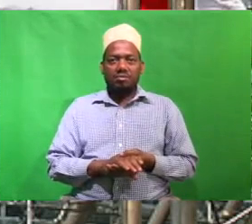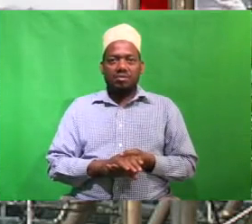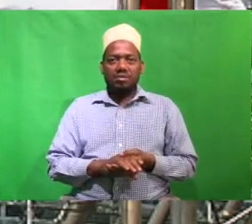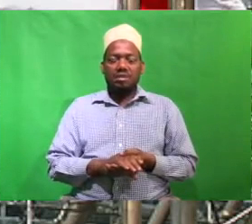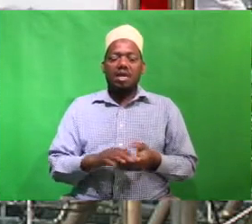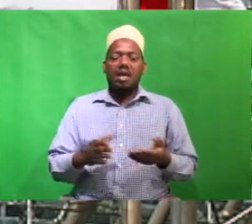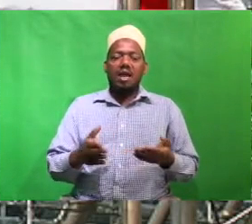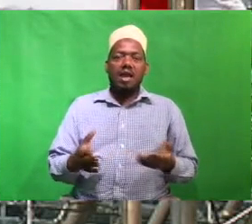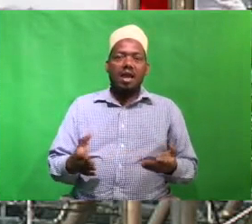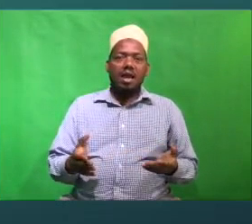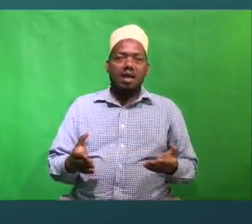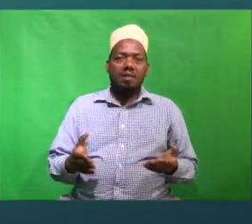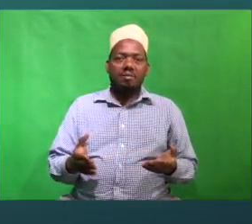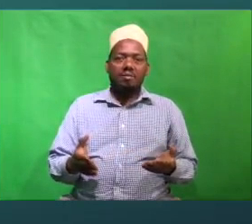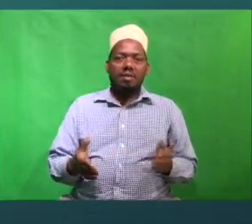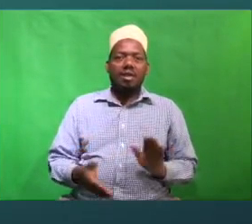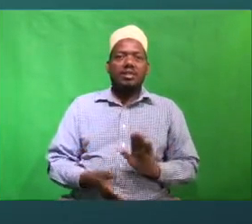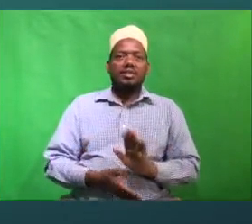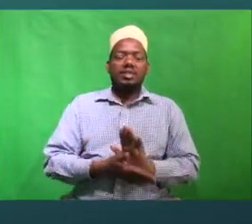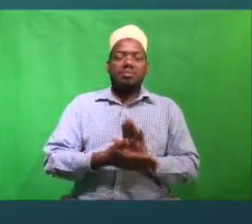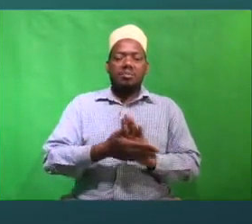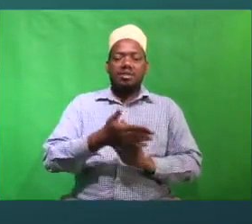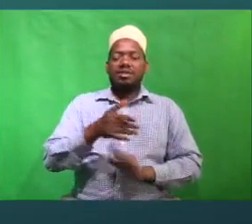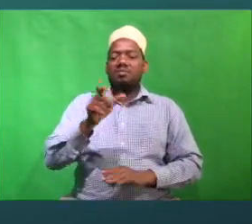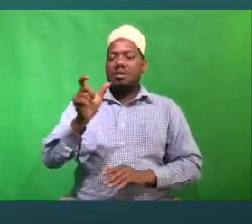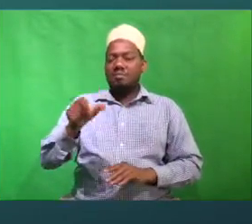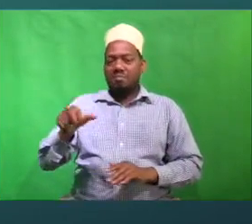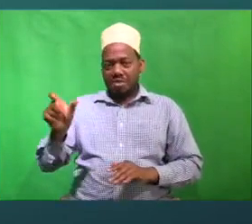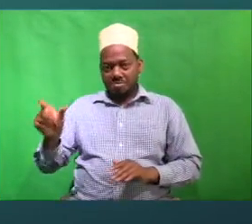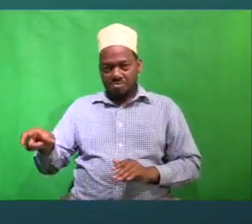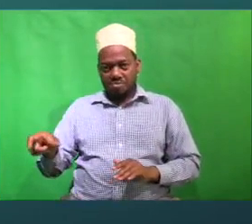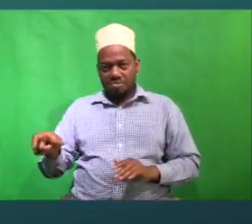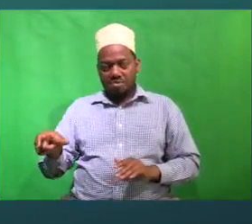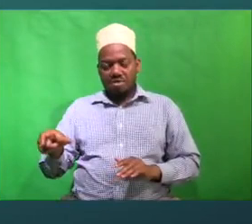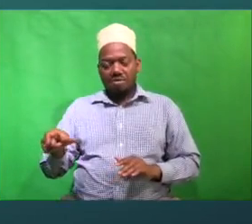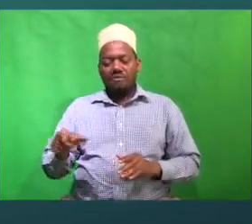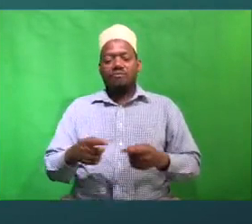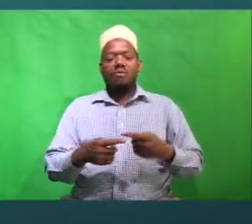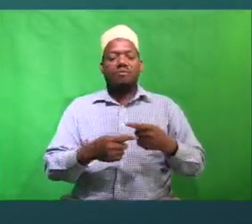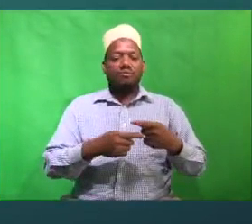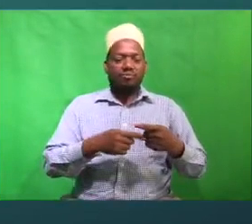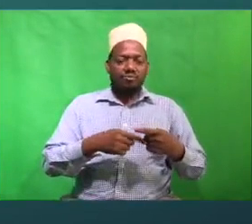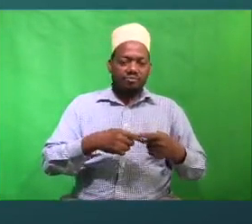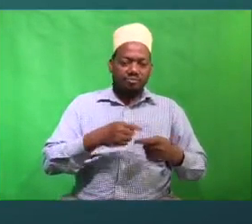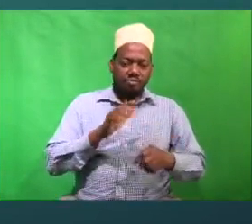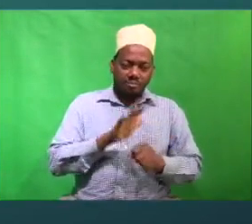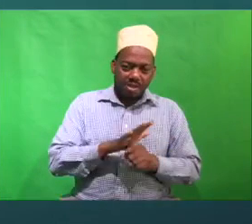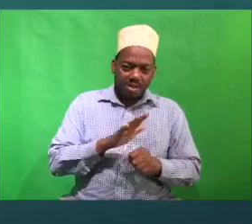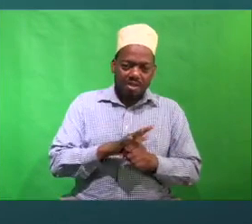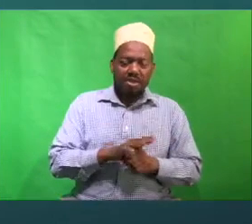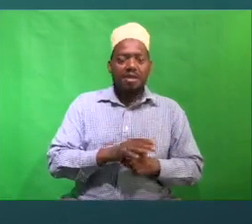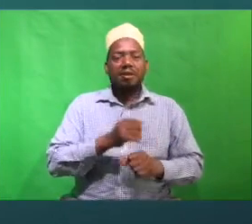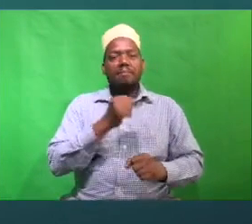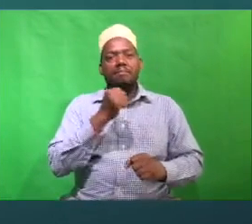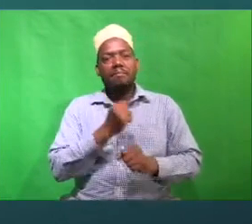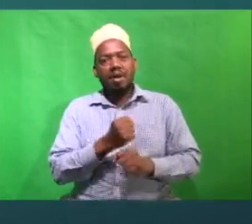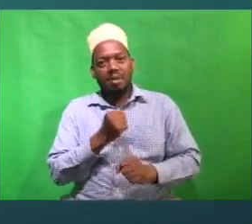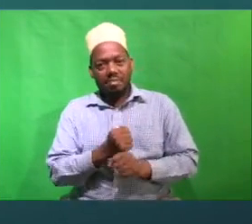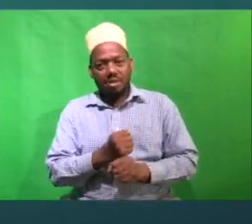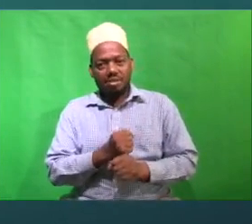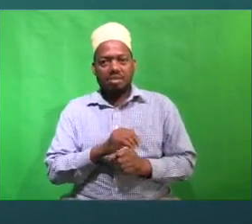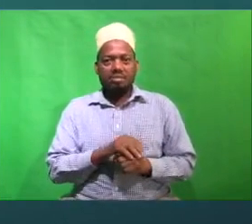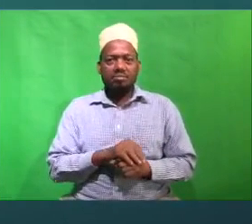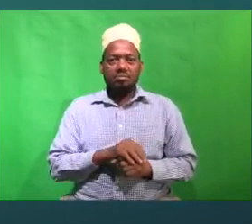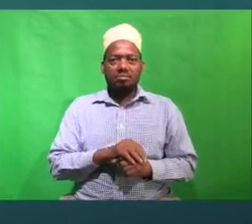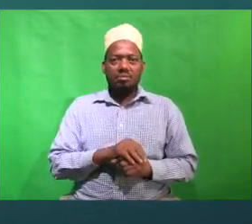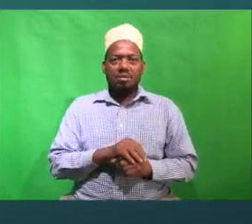organization which are established by people for various purposes. I think you see how the